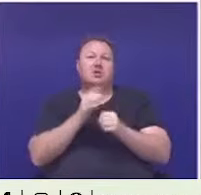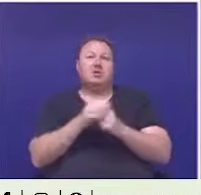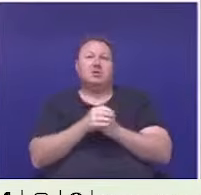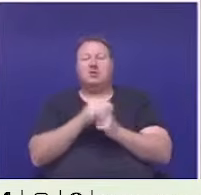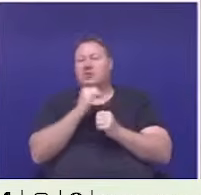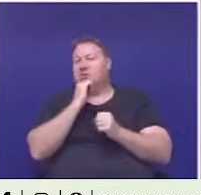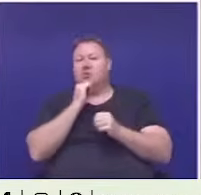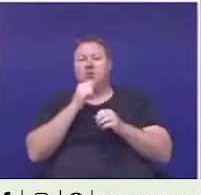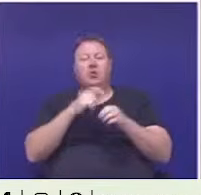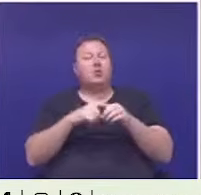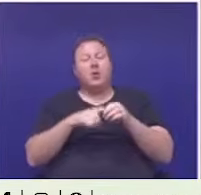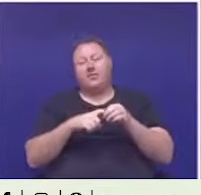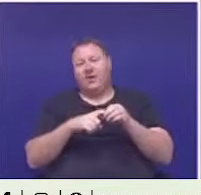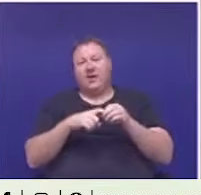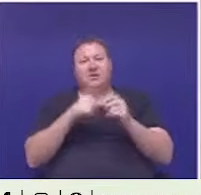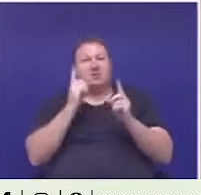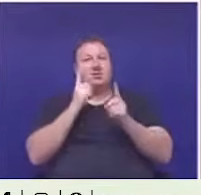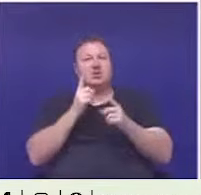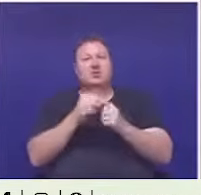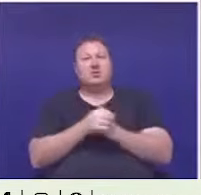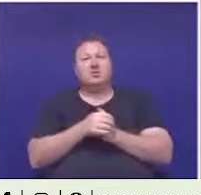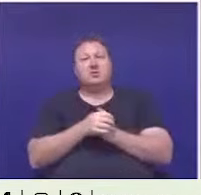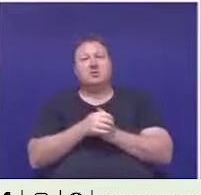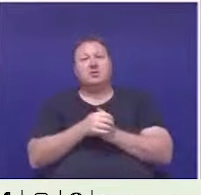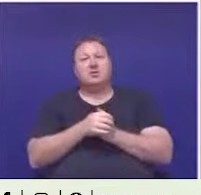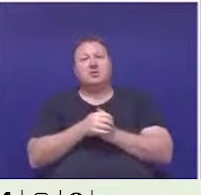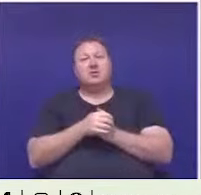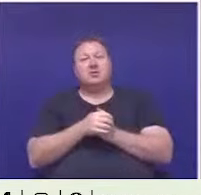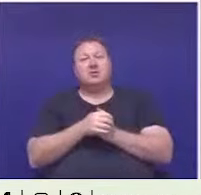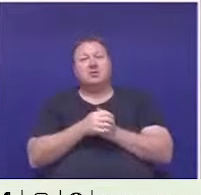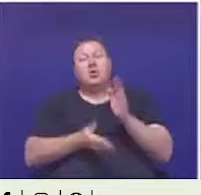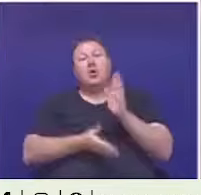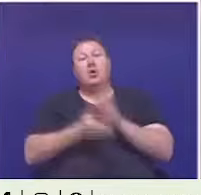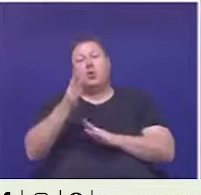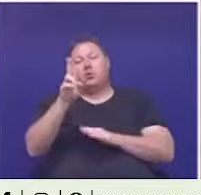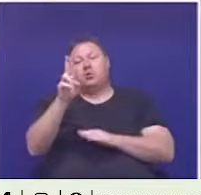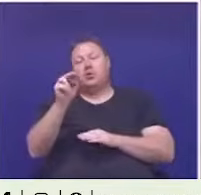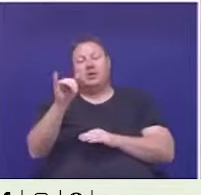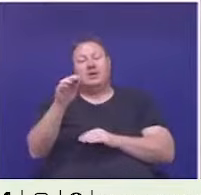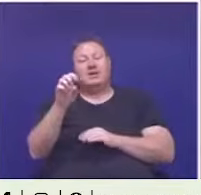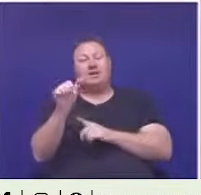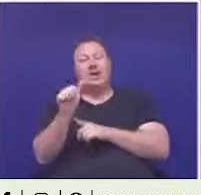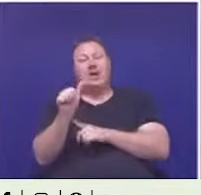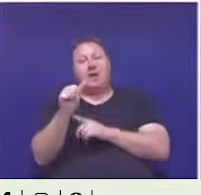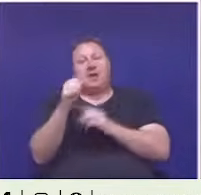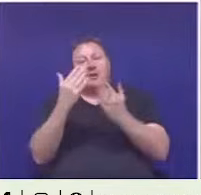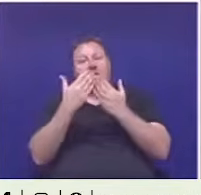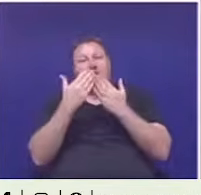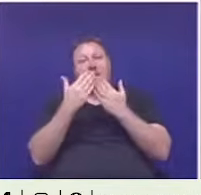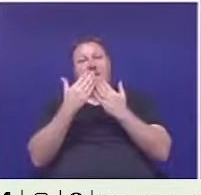not qualified teachers to be able to go to UNISA and study,